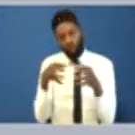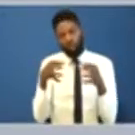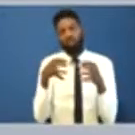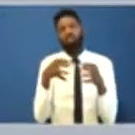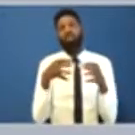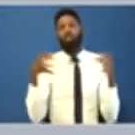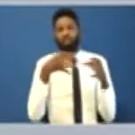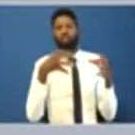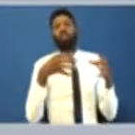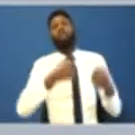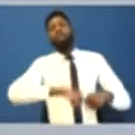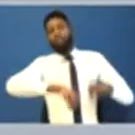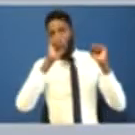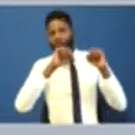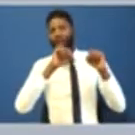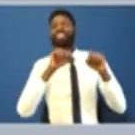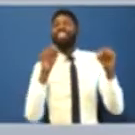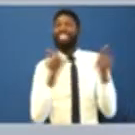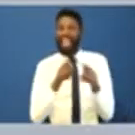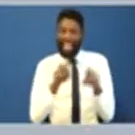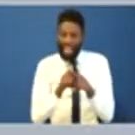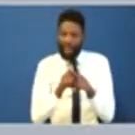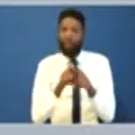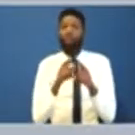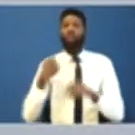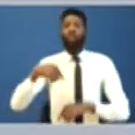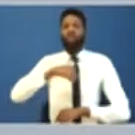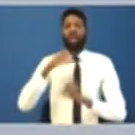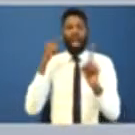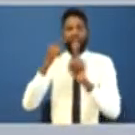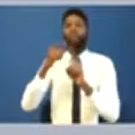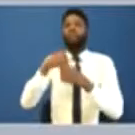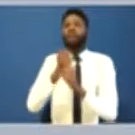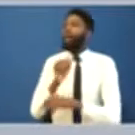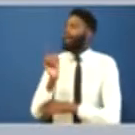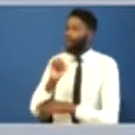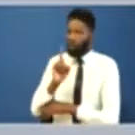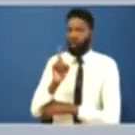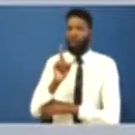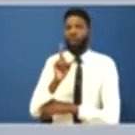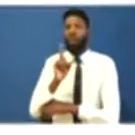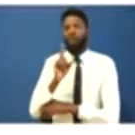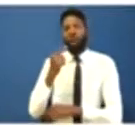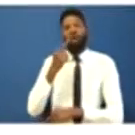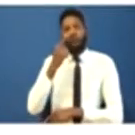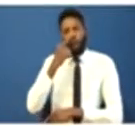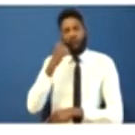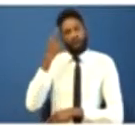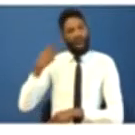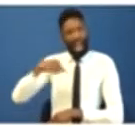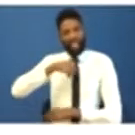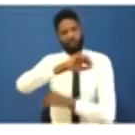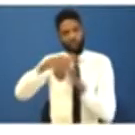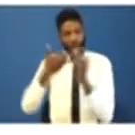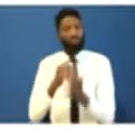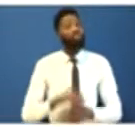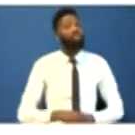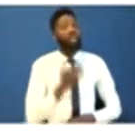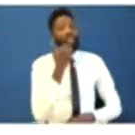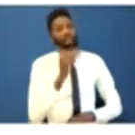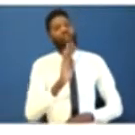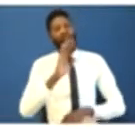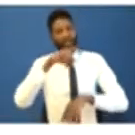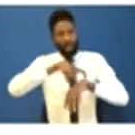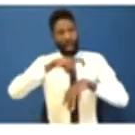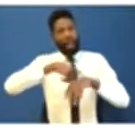empire to so that we can make nairobi a home for all of us thank you and i take note that your time is